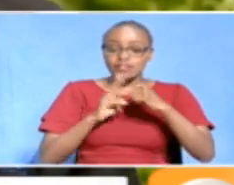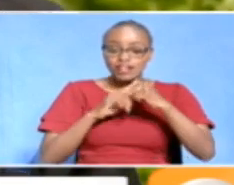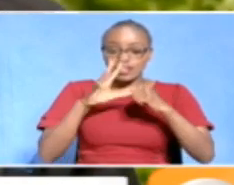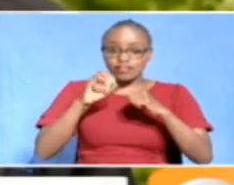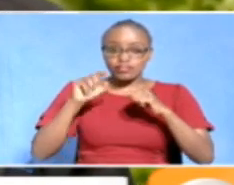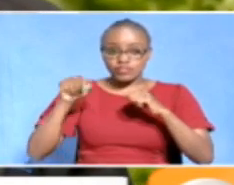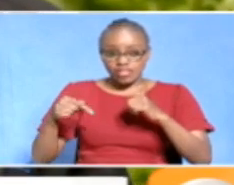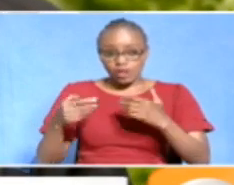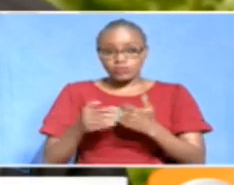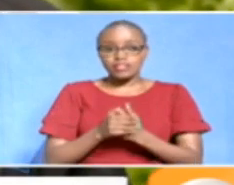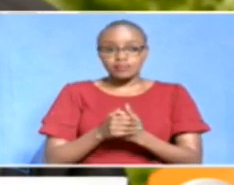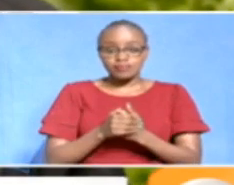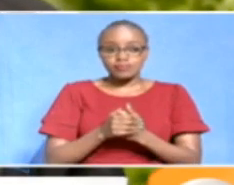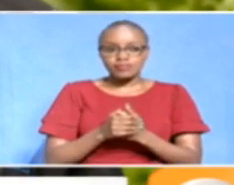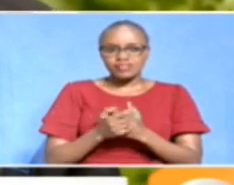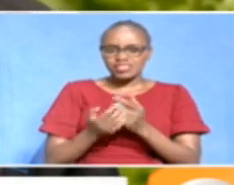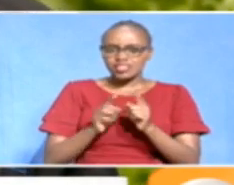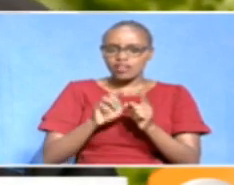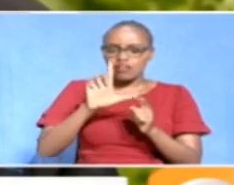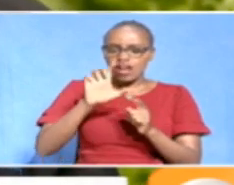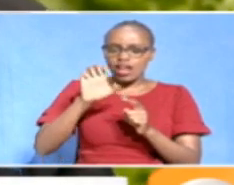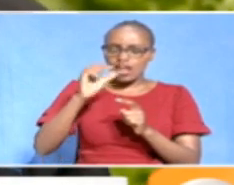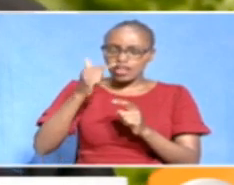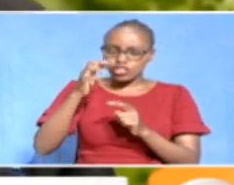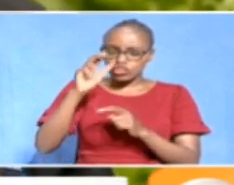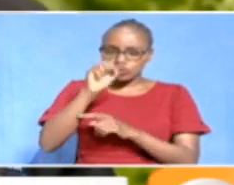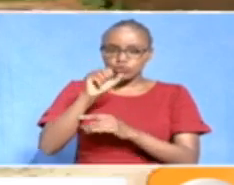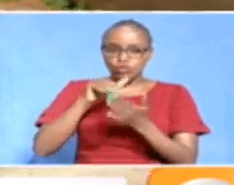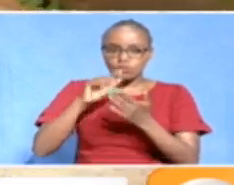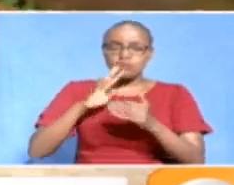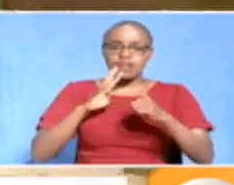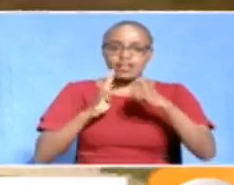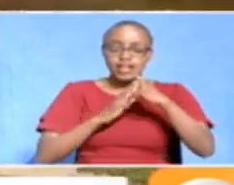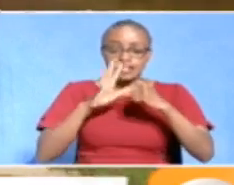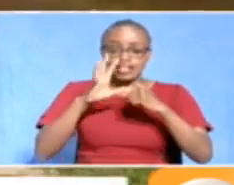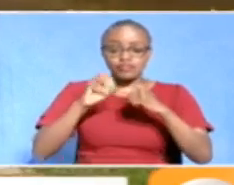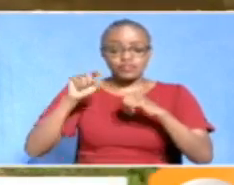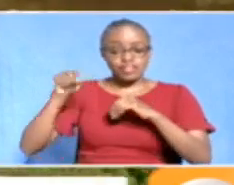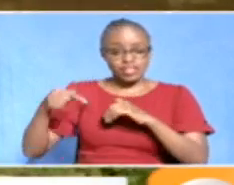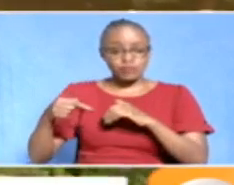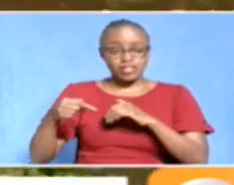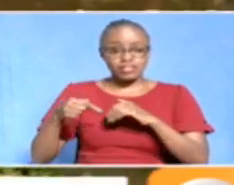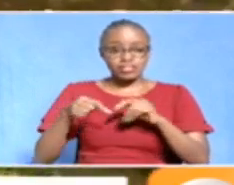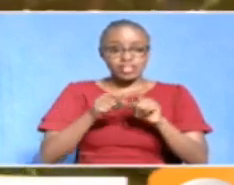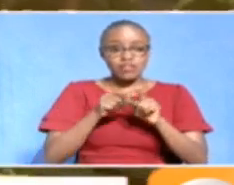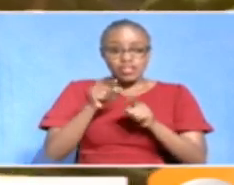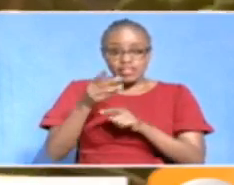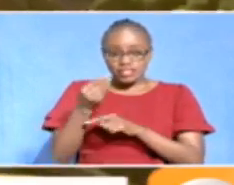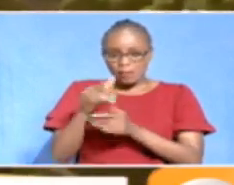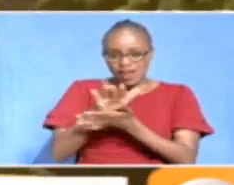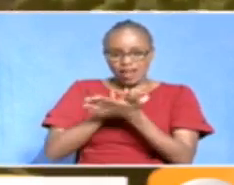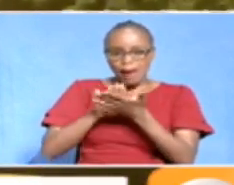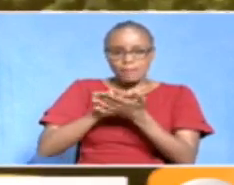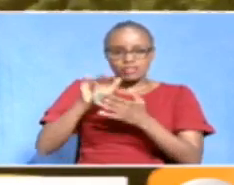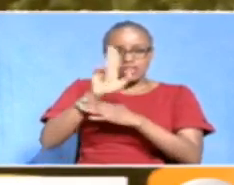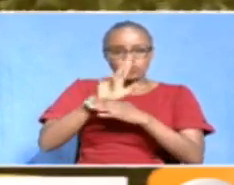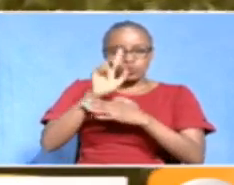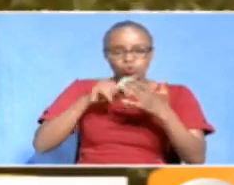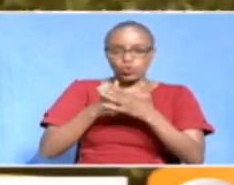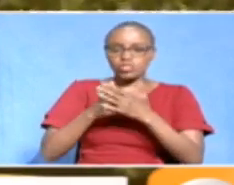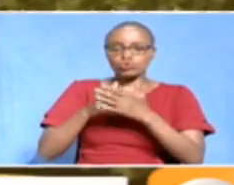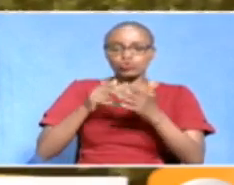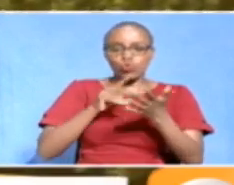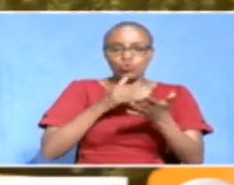750,000. And for lettuce, it was a little more. It was 950,000. The money basically was used to lease the